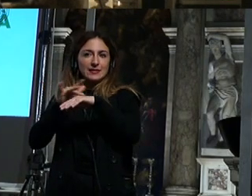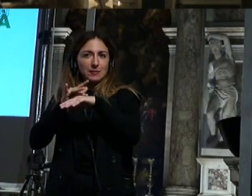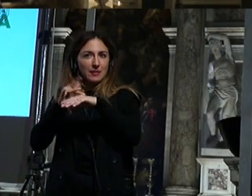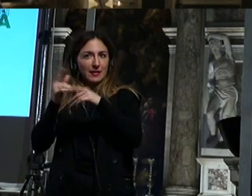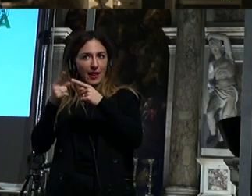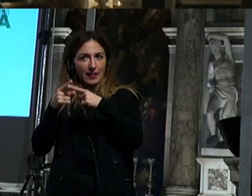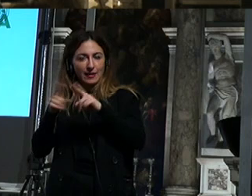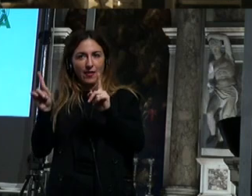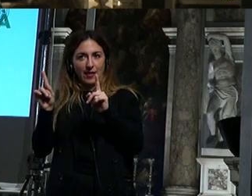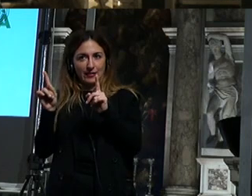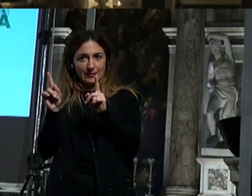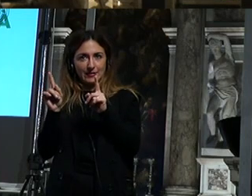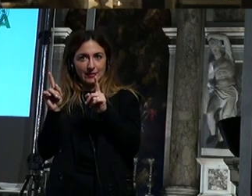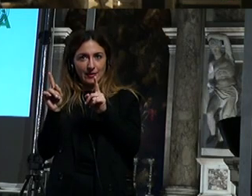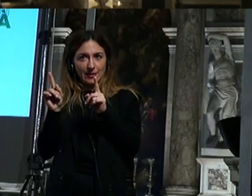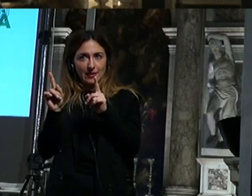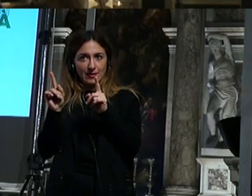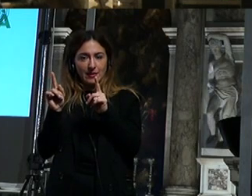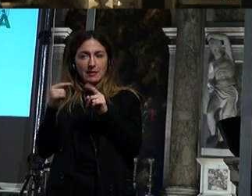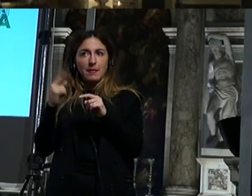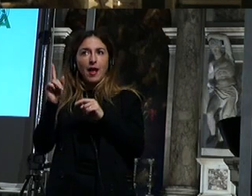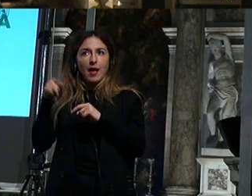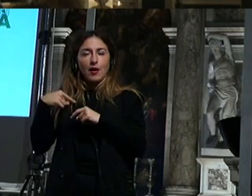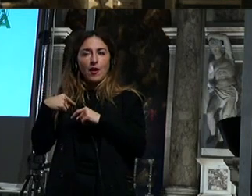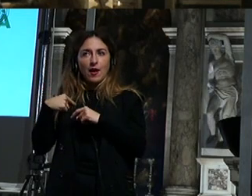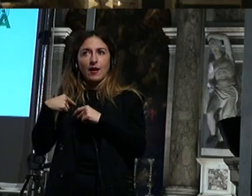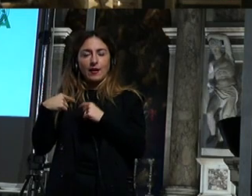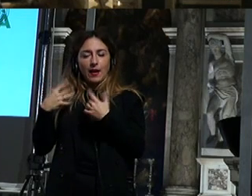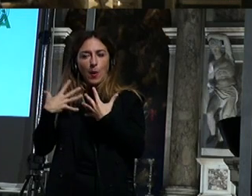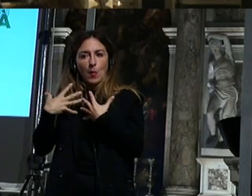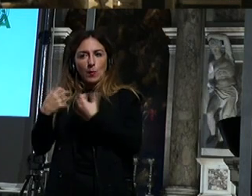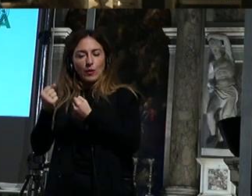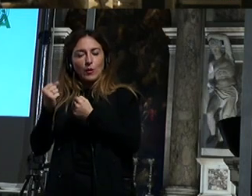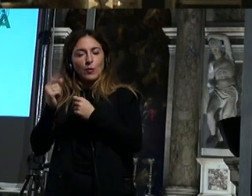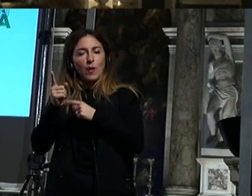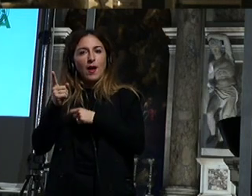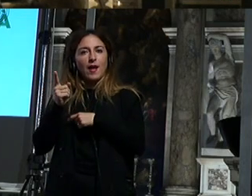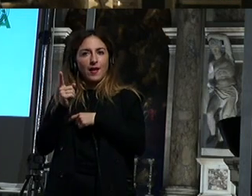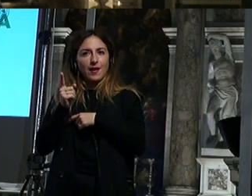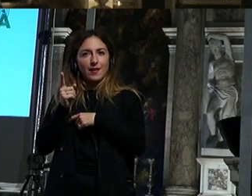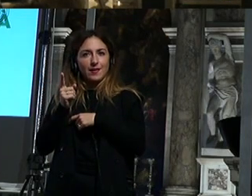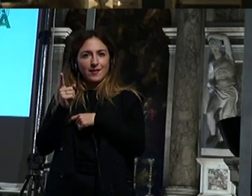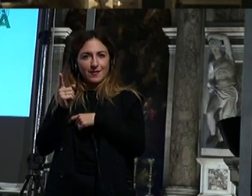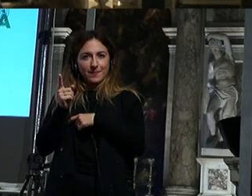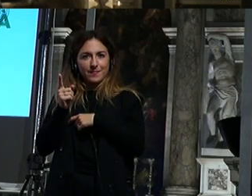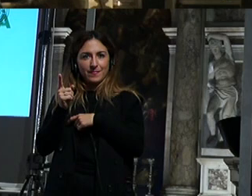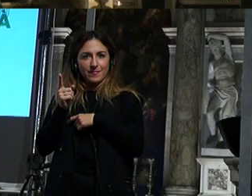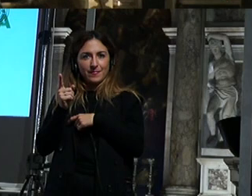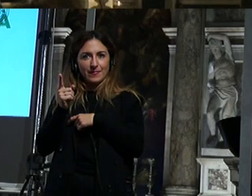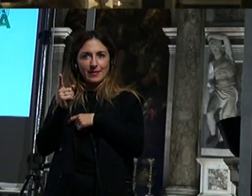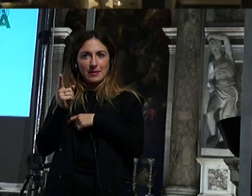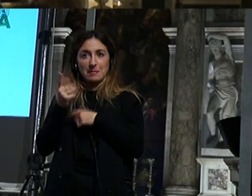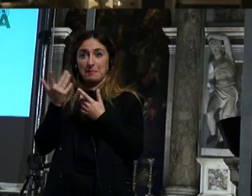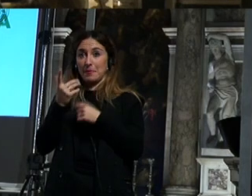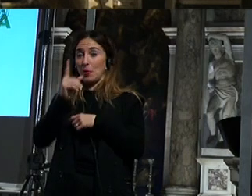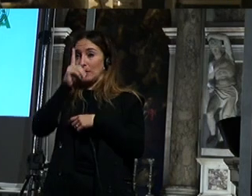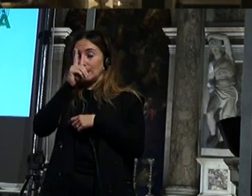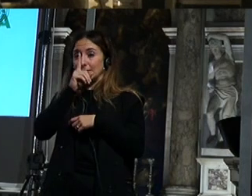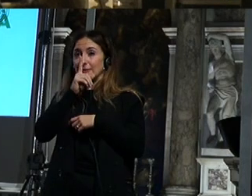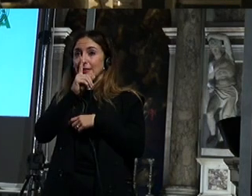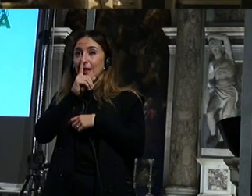by the music that the silences between these narratives make, and the connections that they